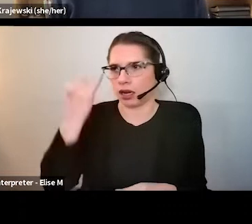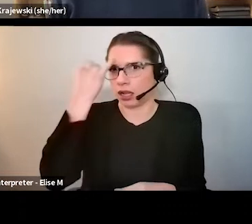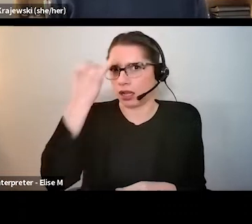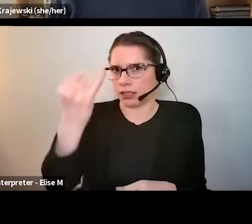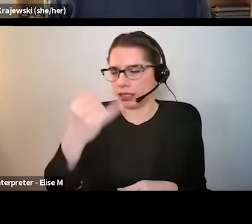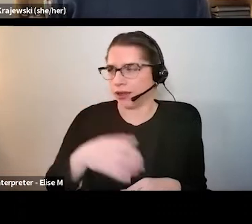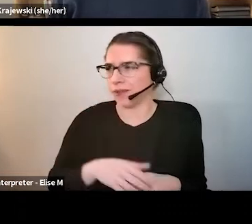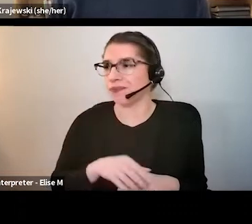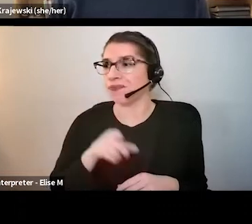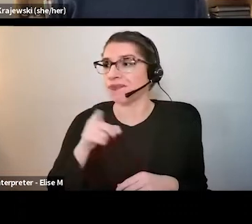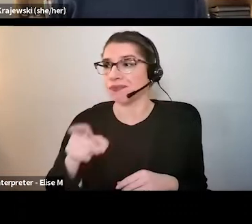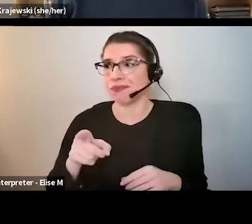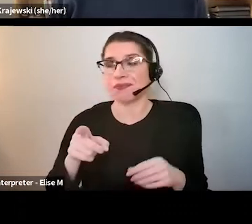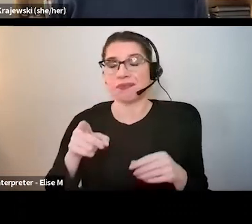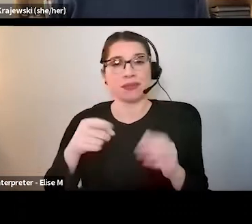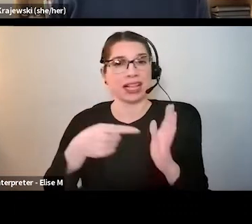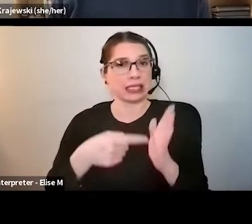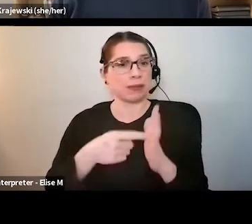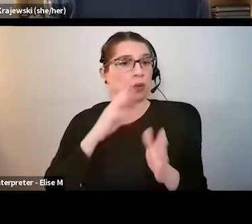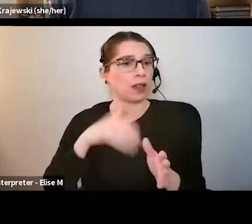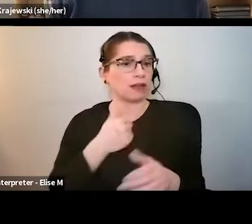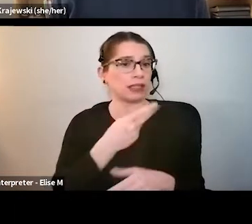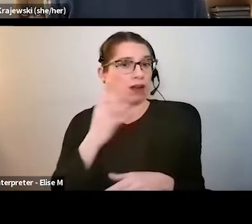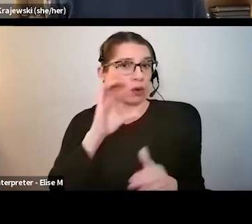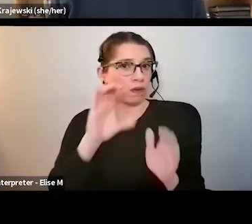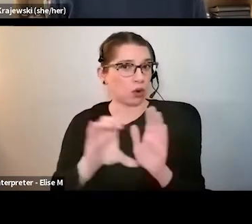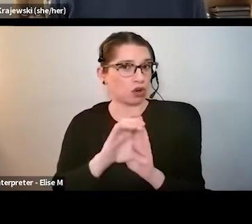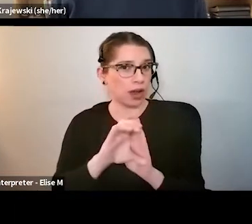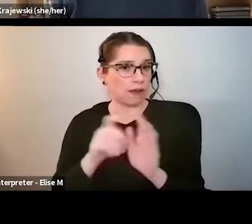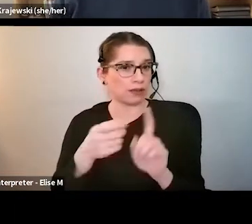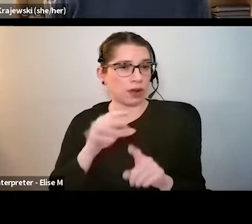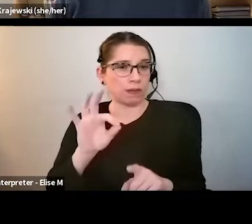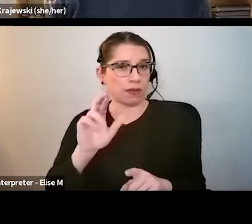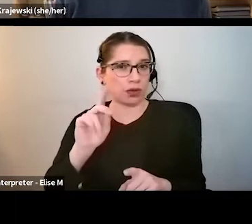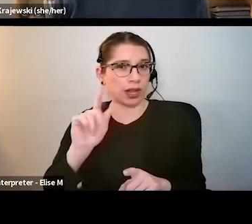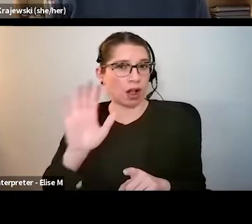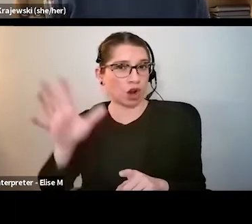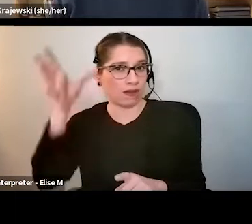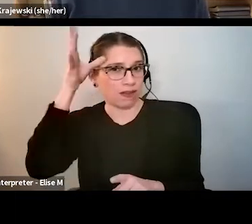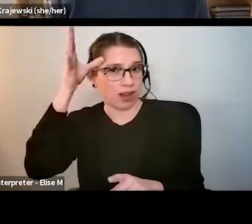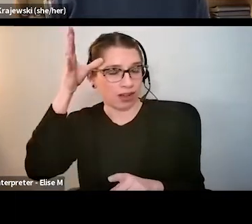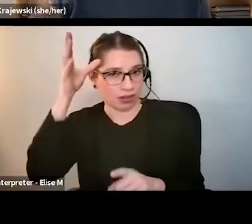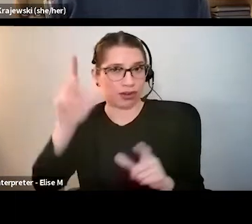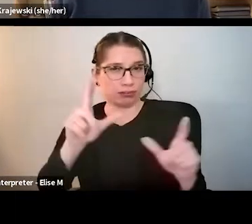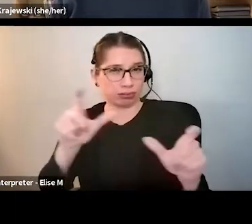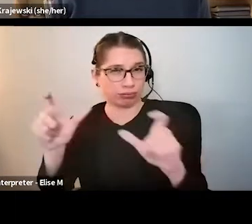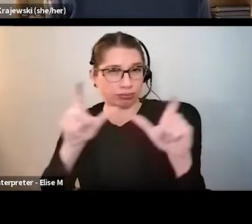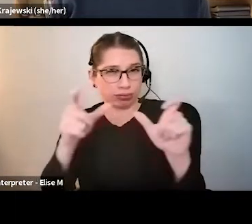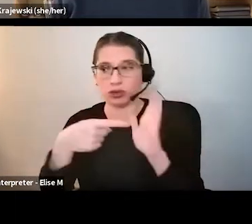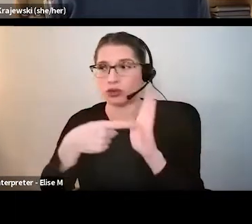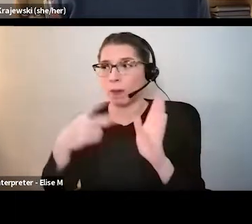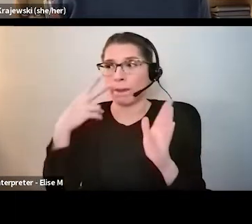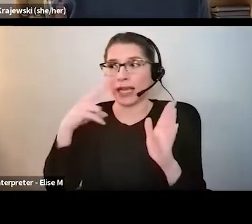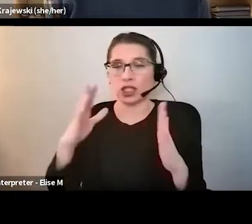Guillermo Kahlo, who was Frida's father. These photographs document Mexico City's cathedral, which was built on